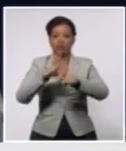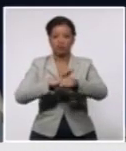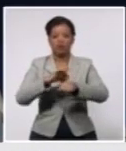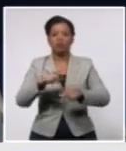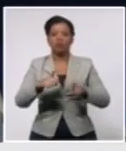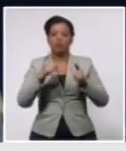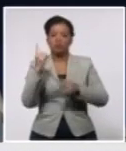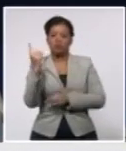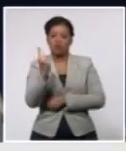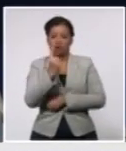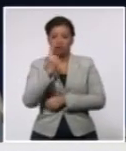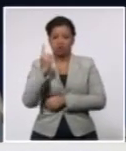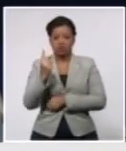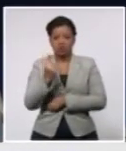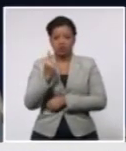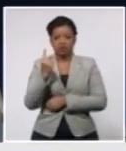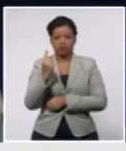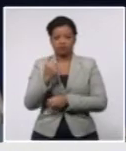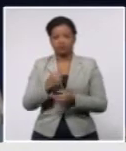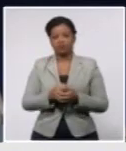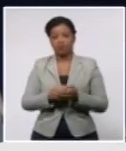first phase,